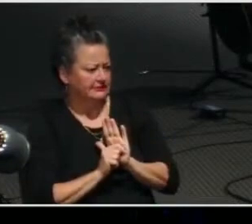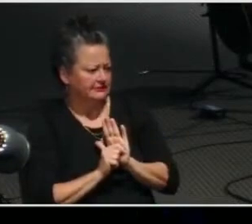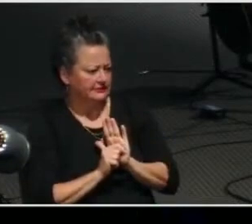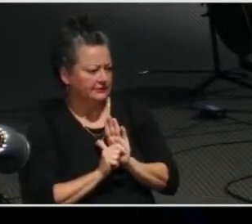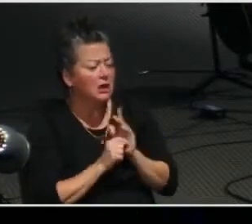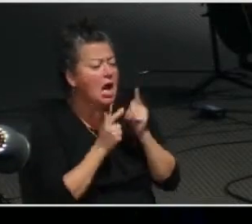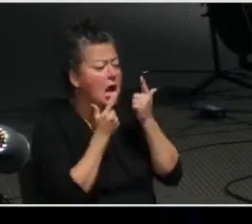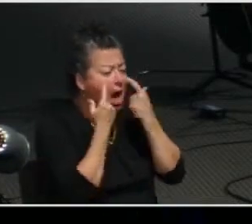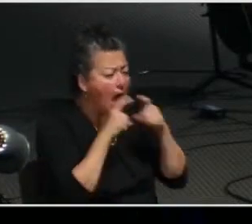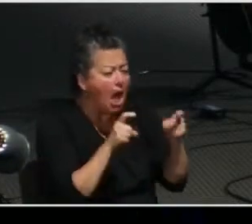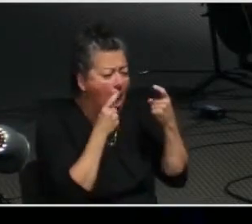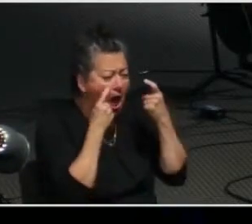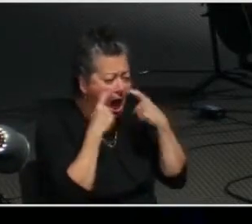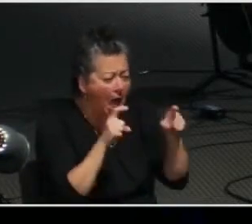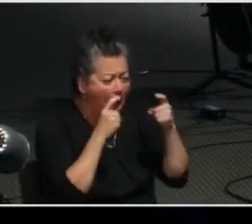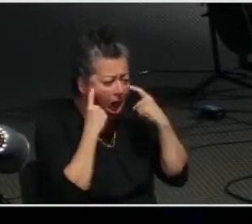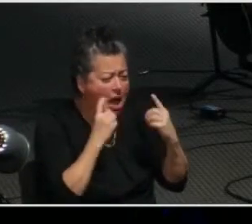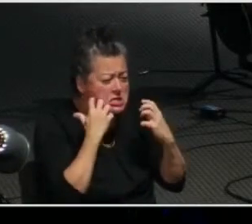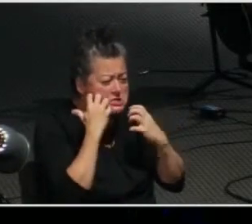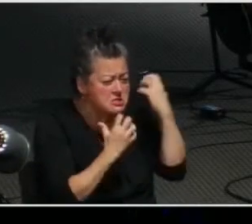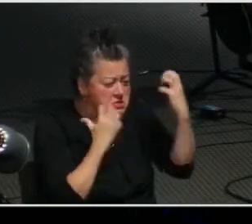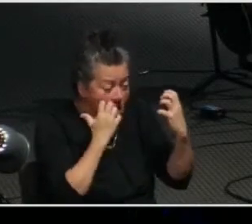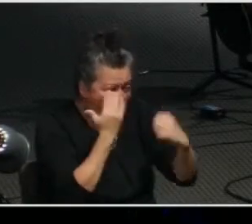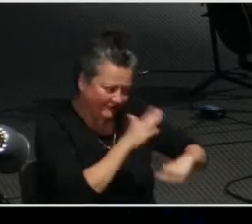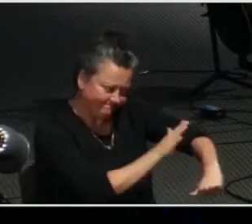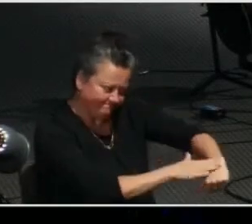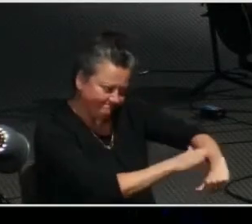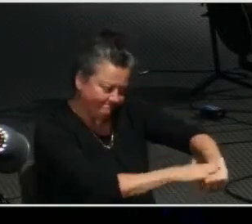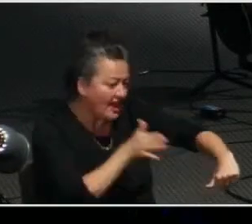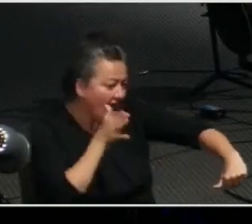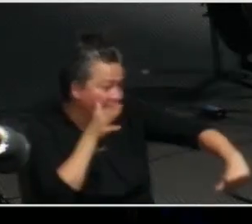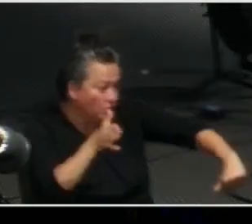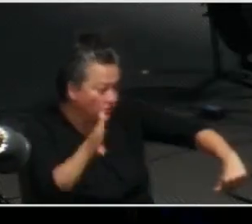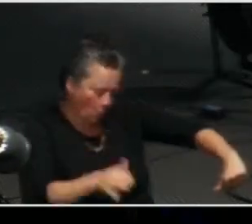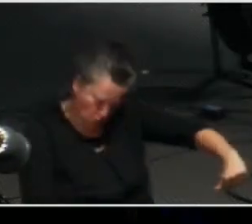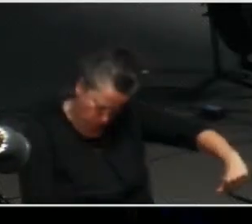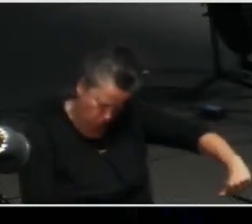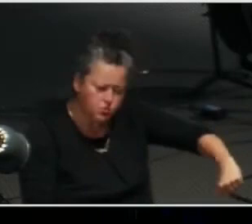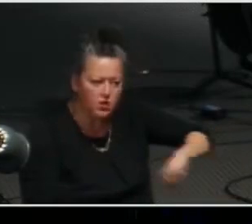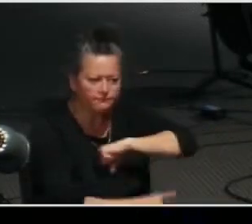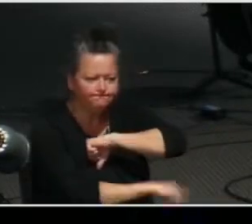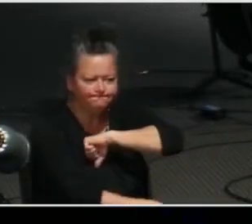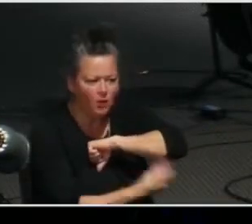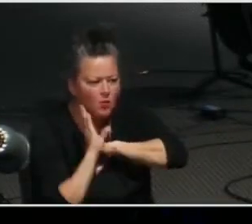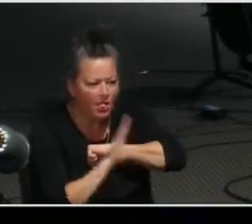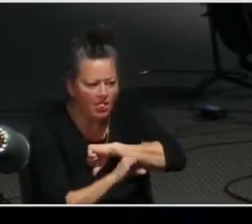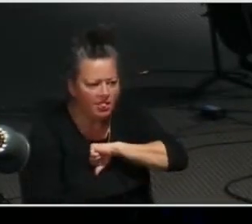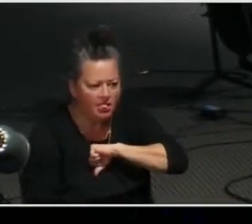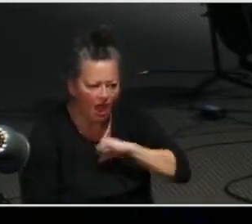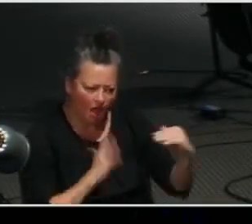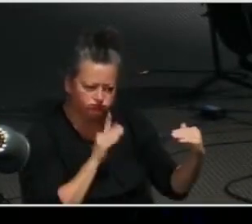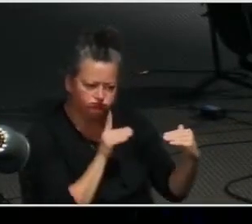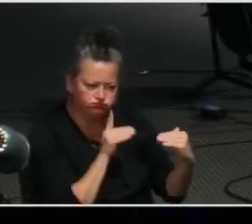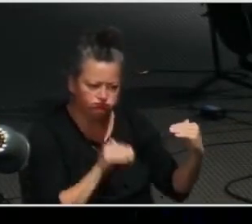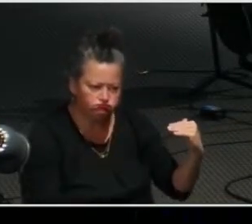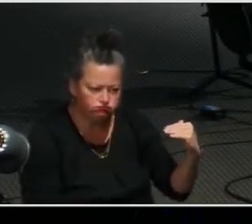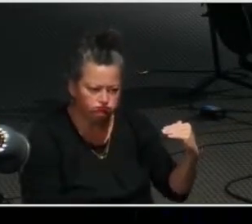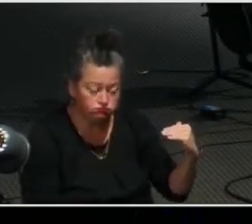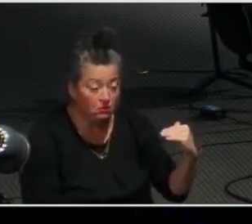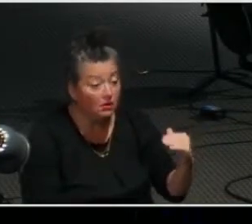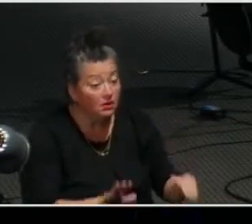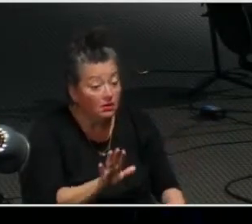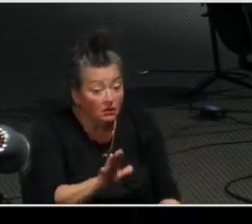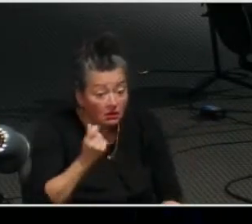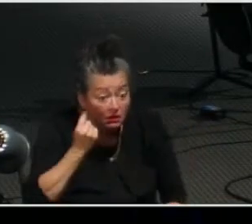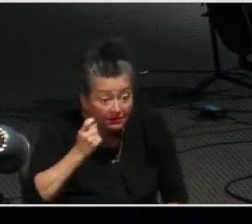a terrible future awaits them, which would surprise almost everyone in that culture. For many